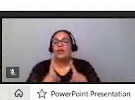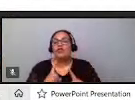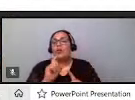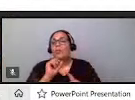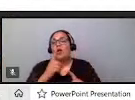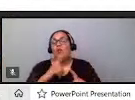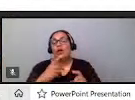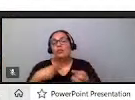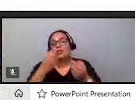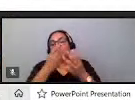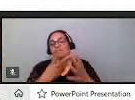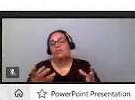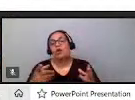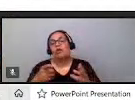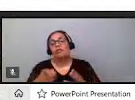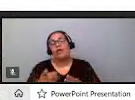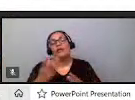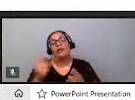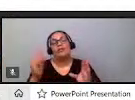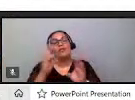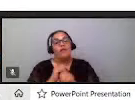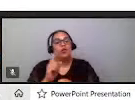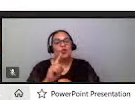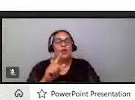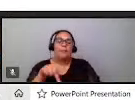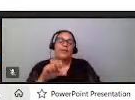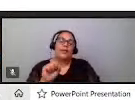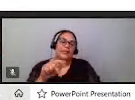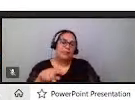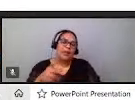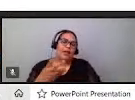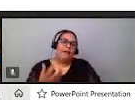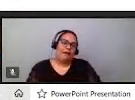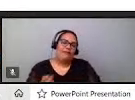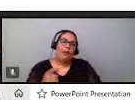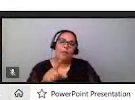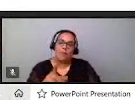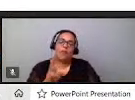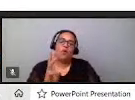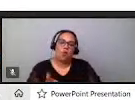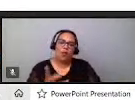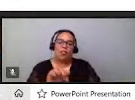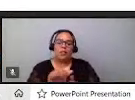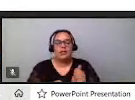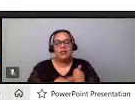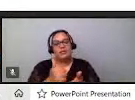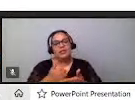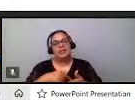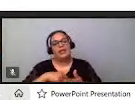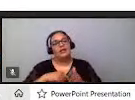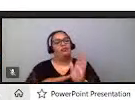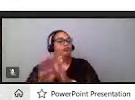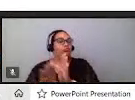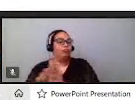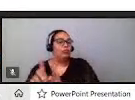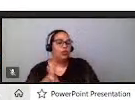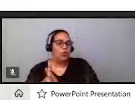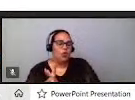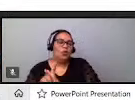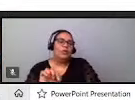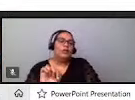indicated on the branch lines that the focus is on the PSPs as well which will then assist us to improve